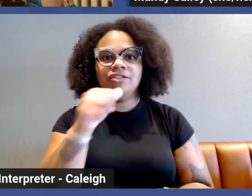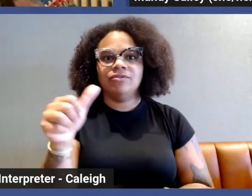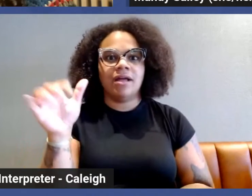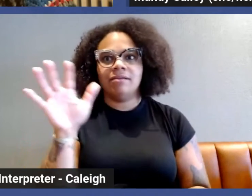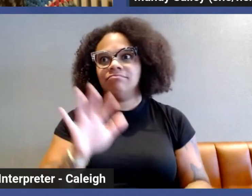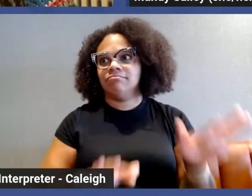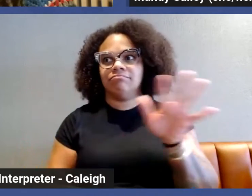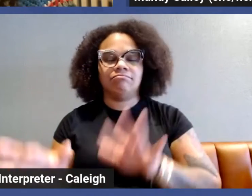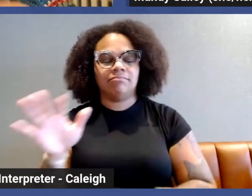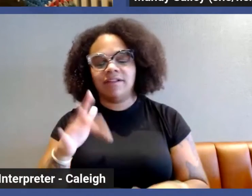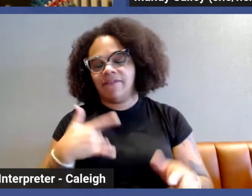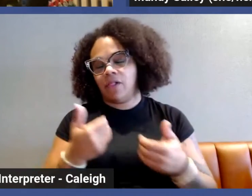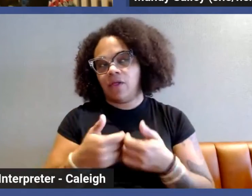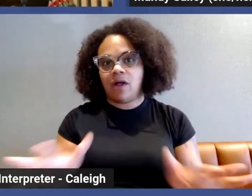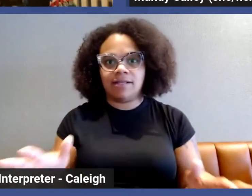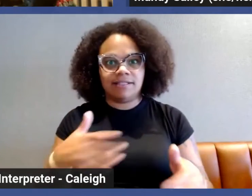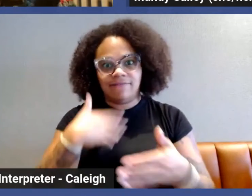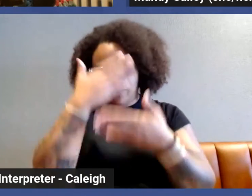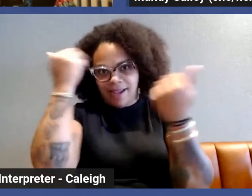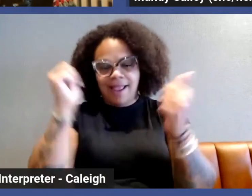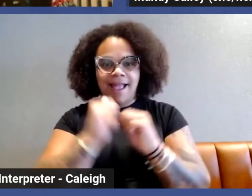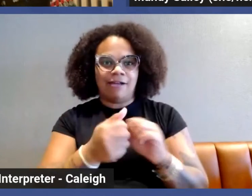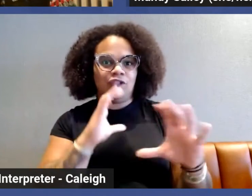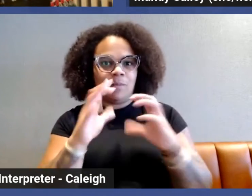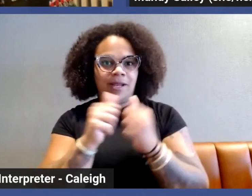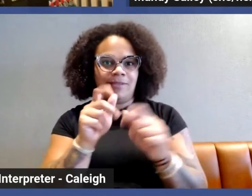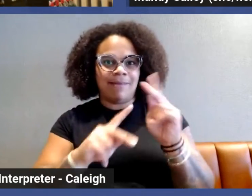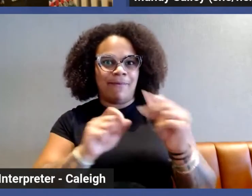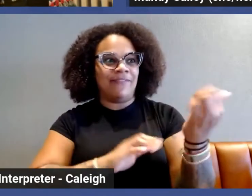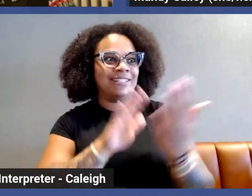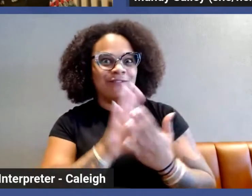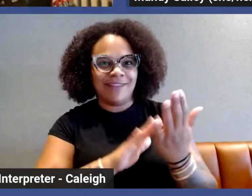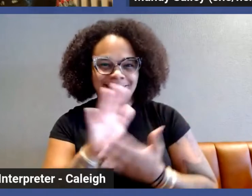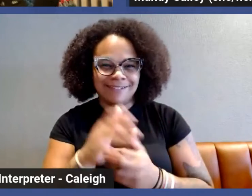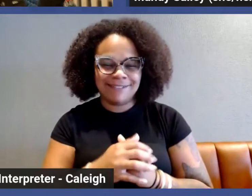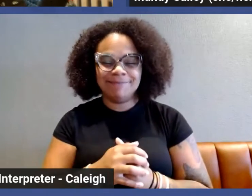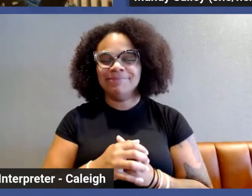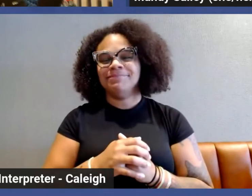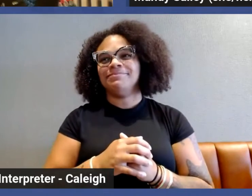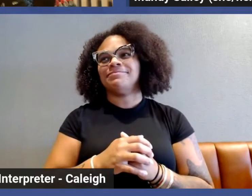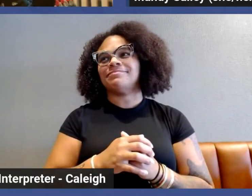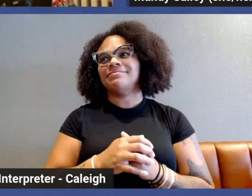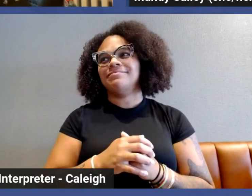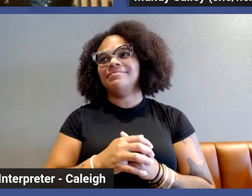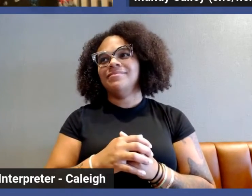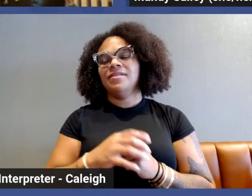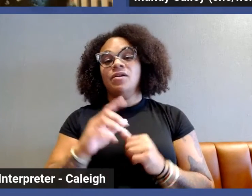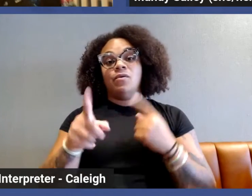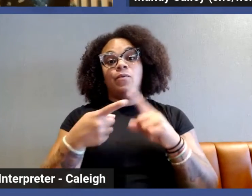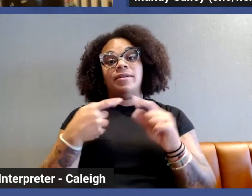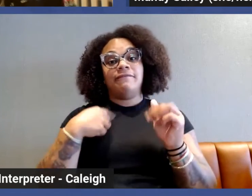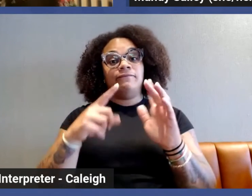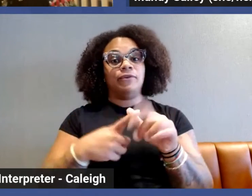people in face-to-face. A lot of my early, I wouldn't say activism, but my